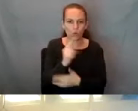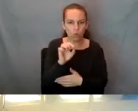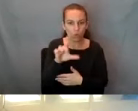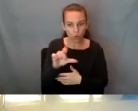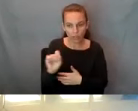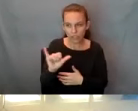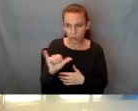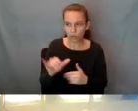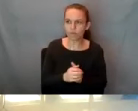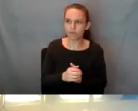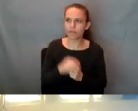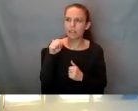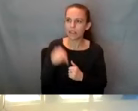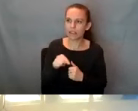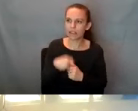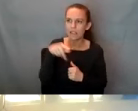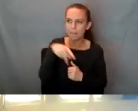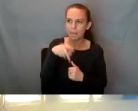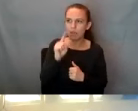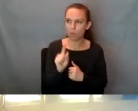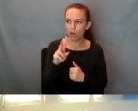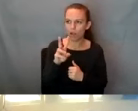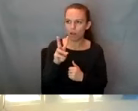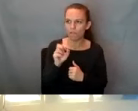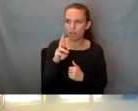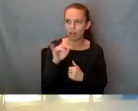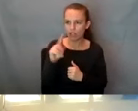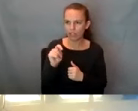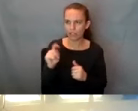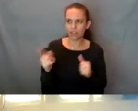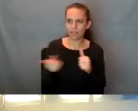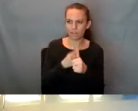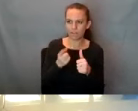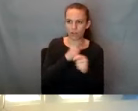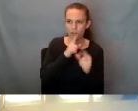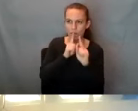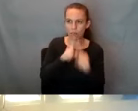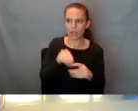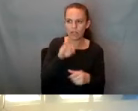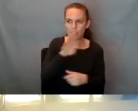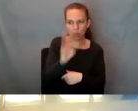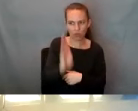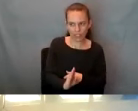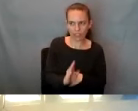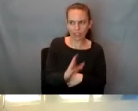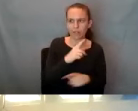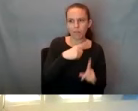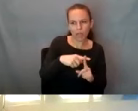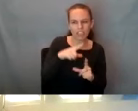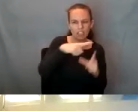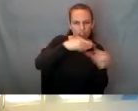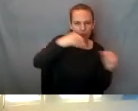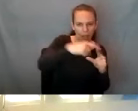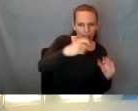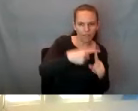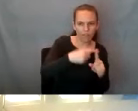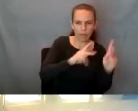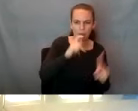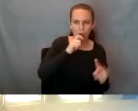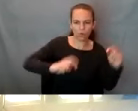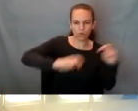P1 variant first reported in Brazil, in the Manaus region, also in Japan, from people who travel there. But you can